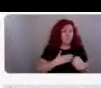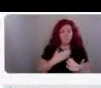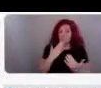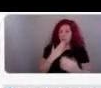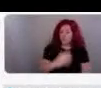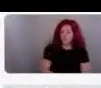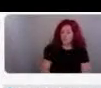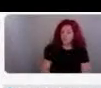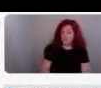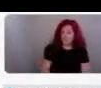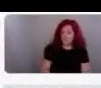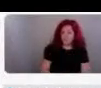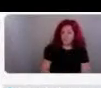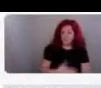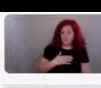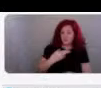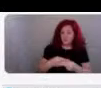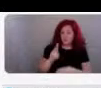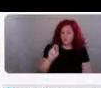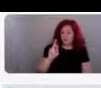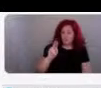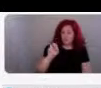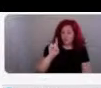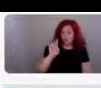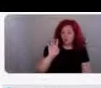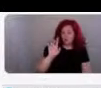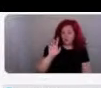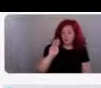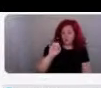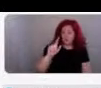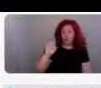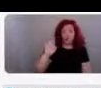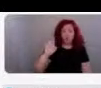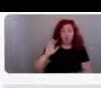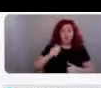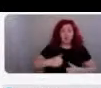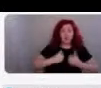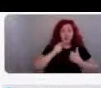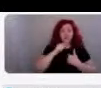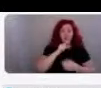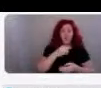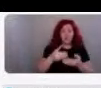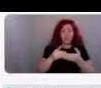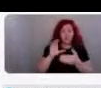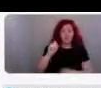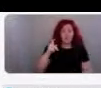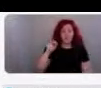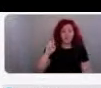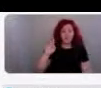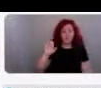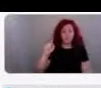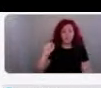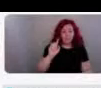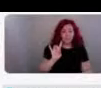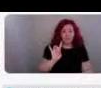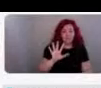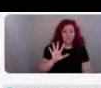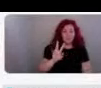you again my name is bernard miller and i live in gilbert near cooper and elliott uh zip code 85233